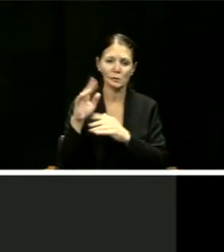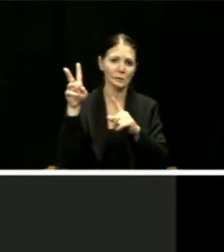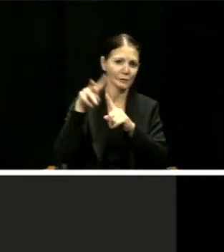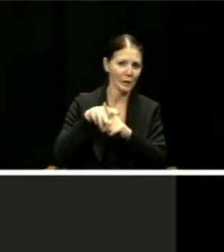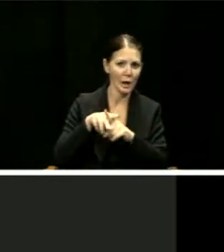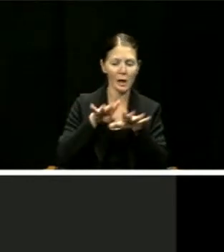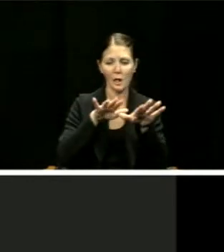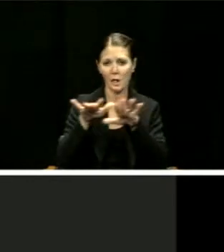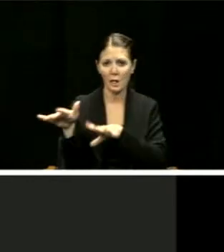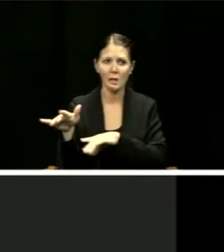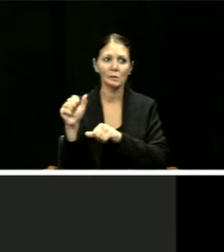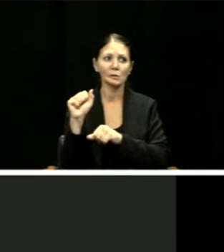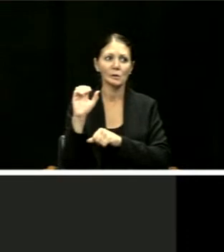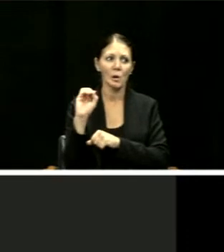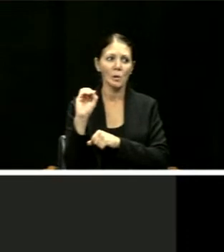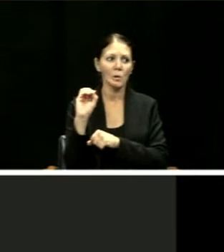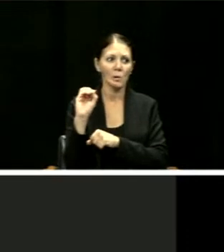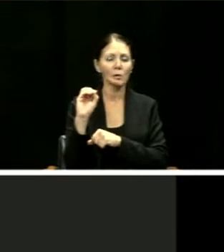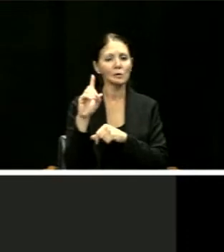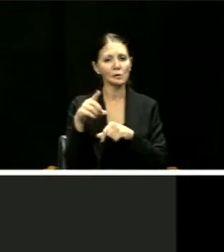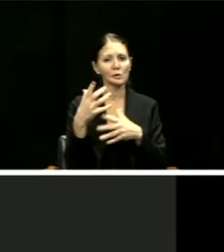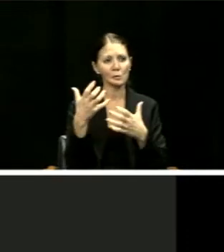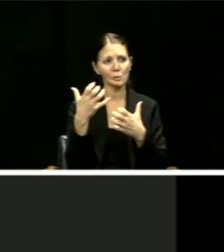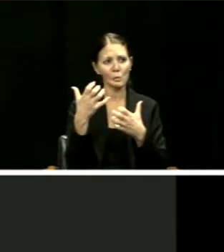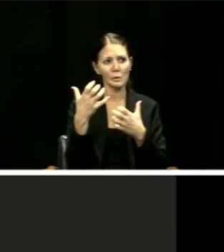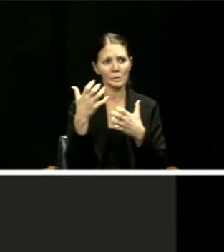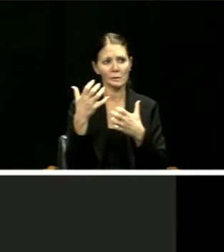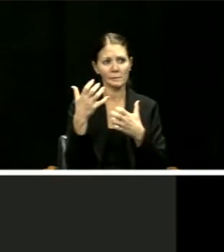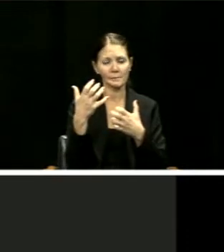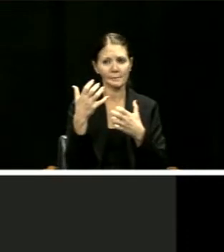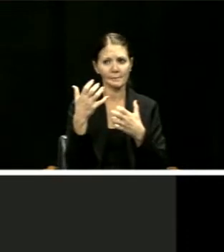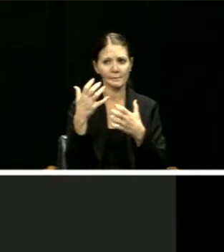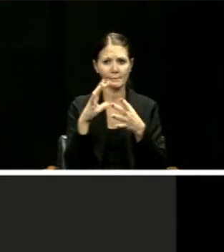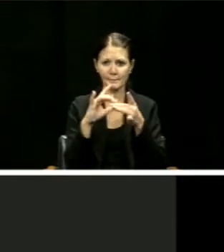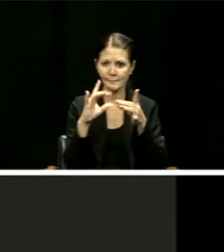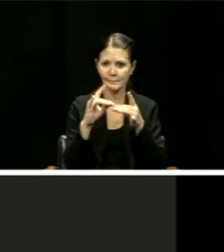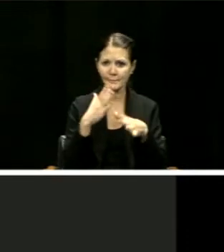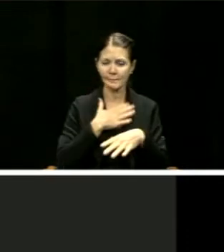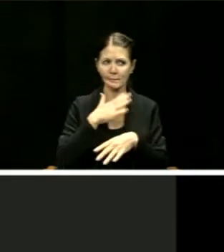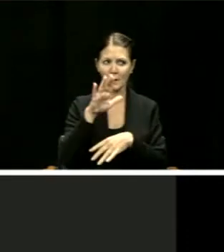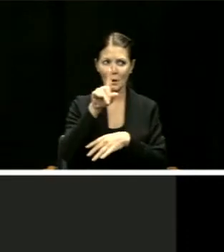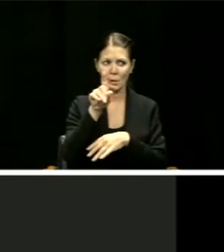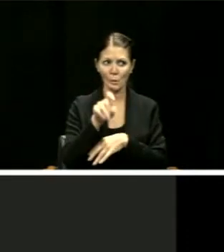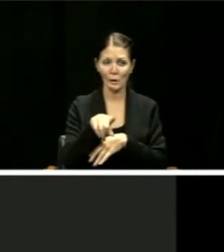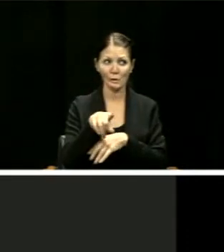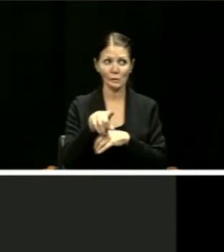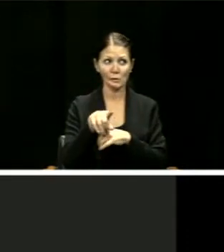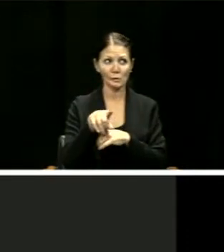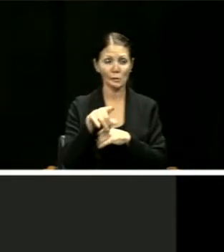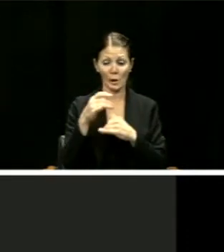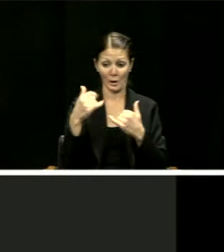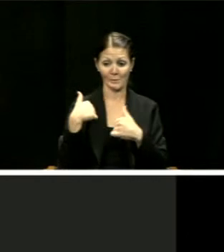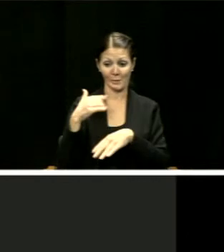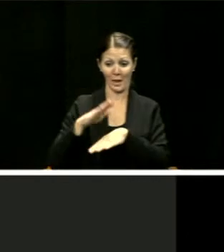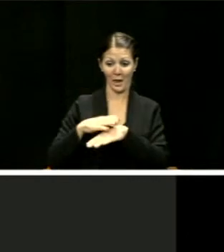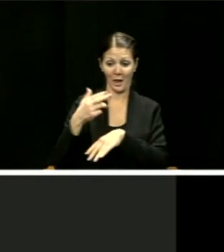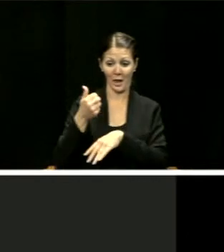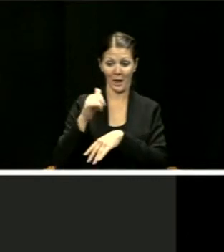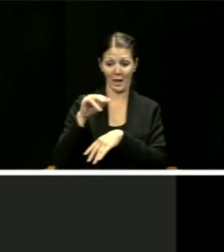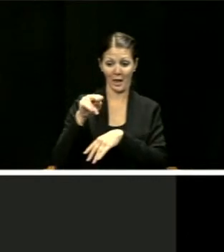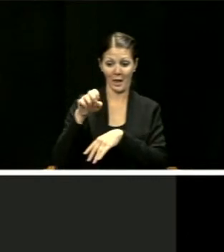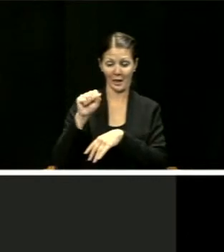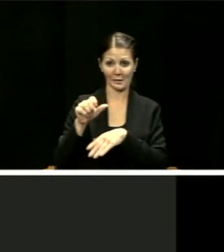that. So I just let me get to my question. So we're at the bottom of Haynes Road, and I noticed in